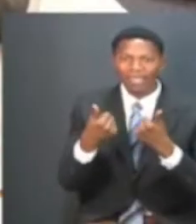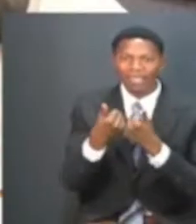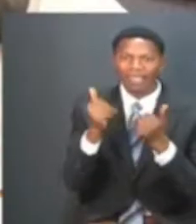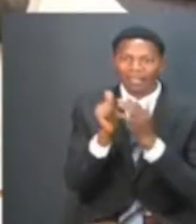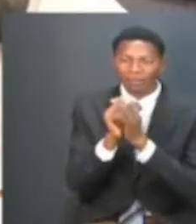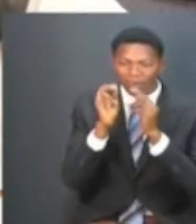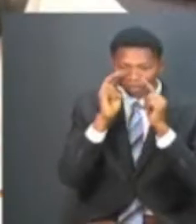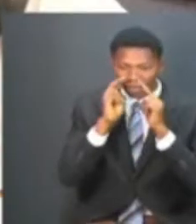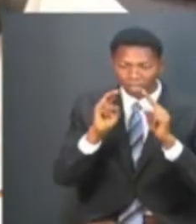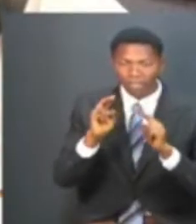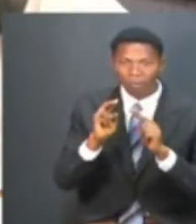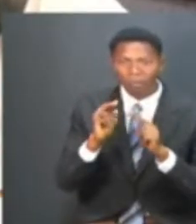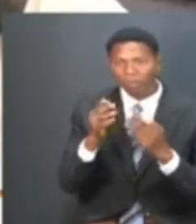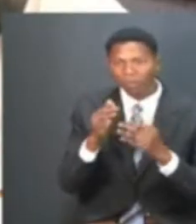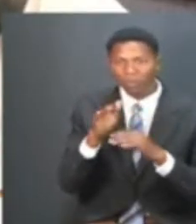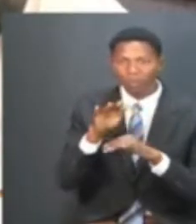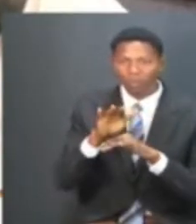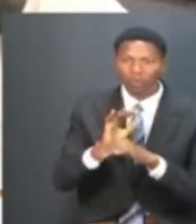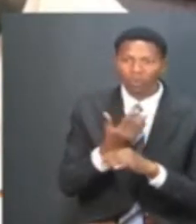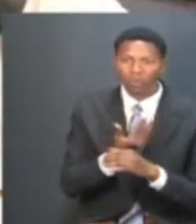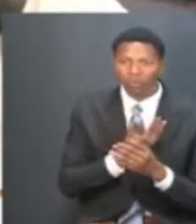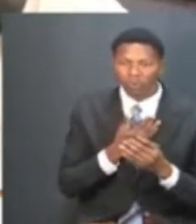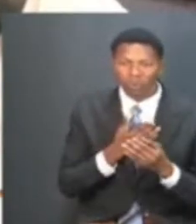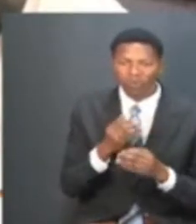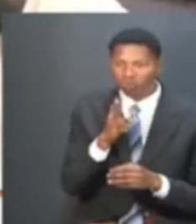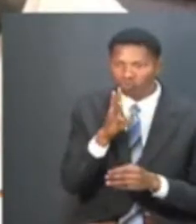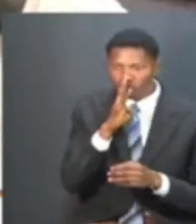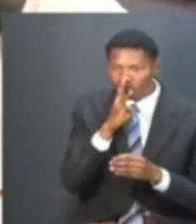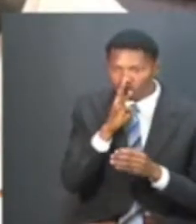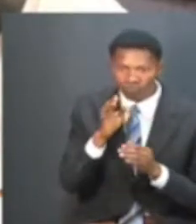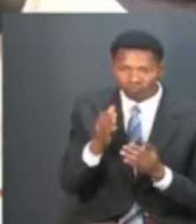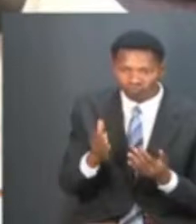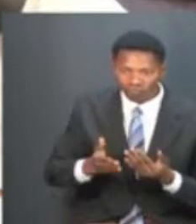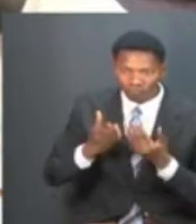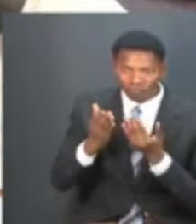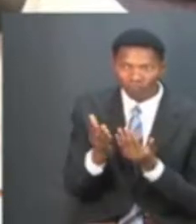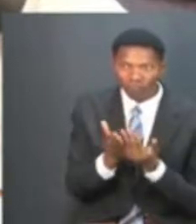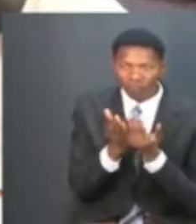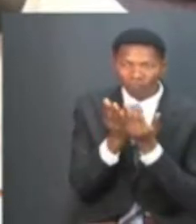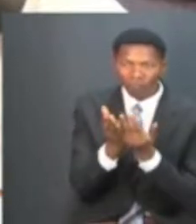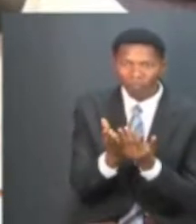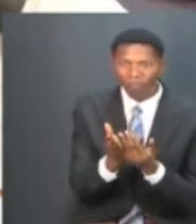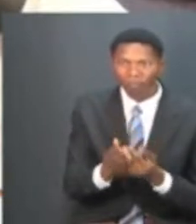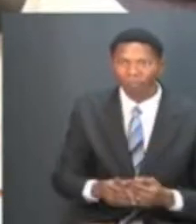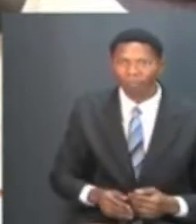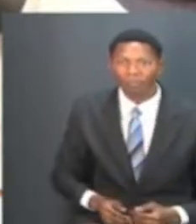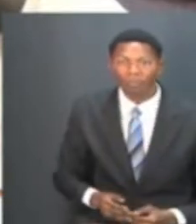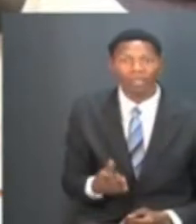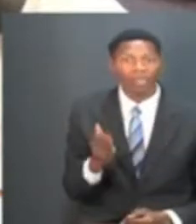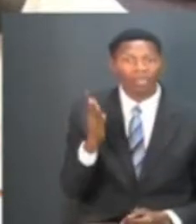on our water bodies. The last time I recall, the Honorable Big Zidane